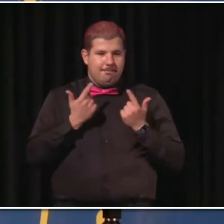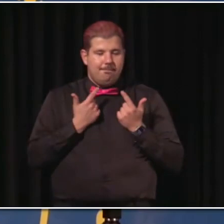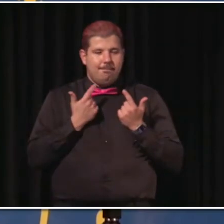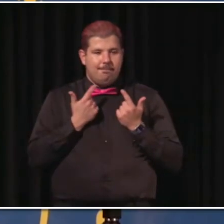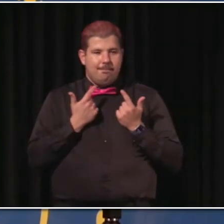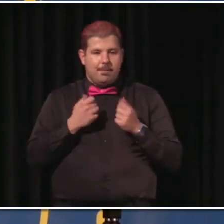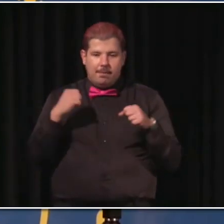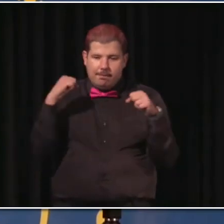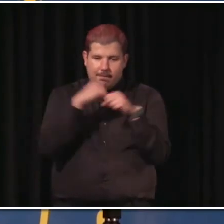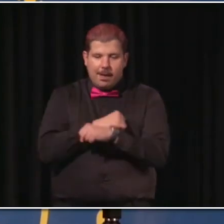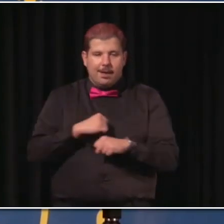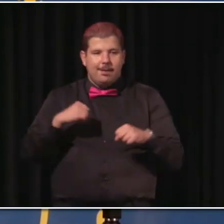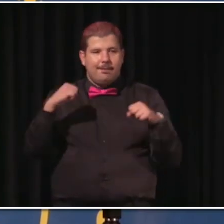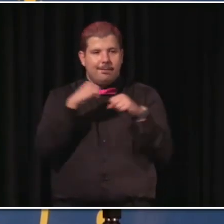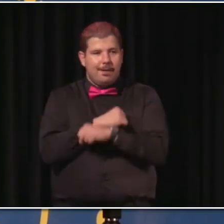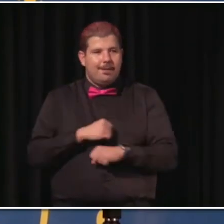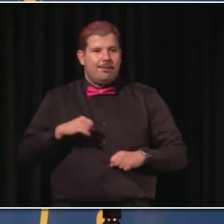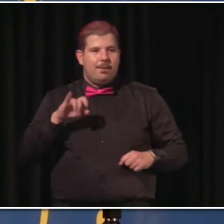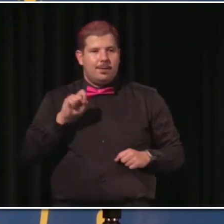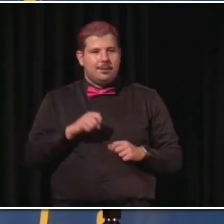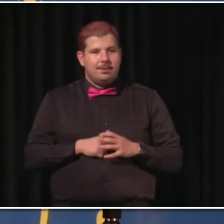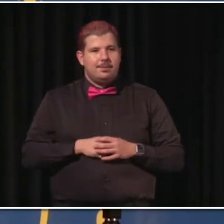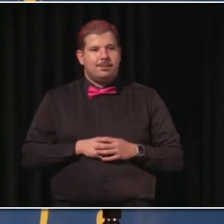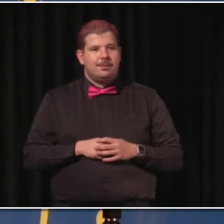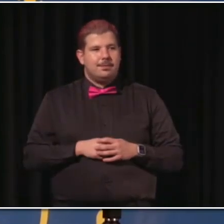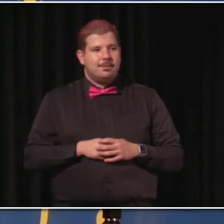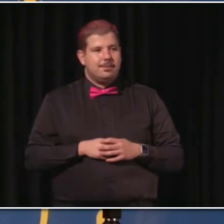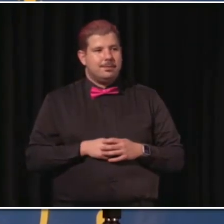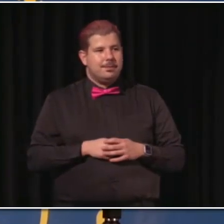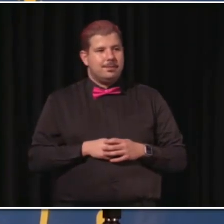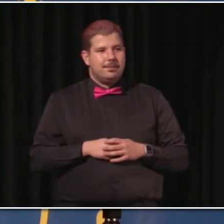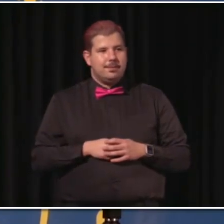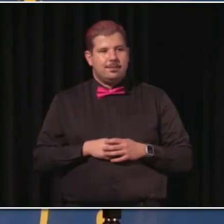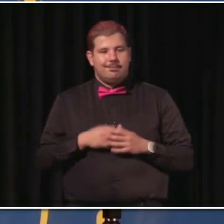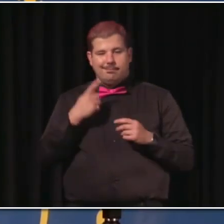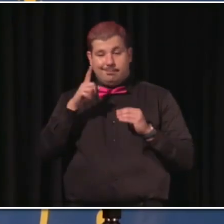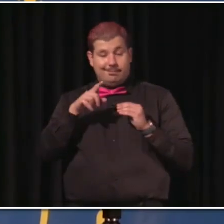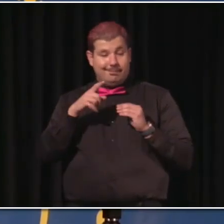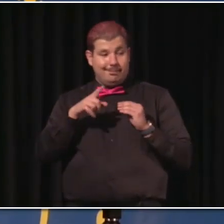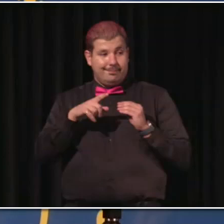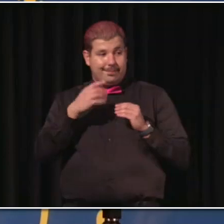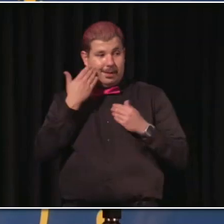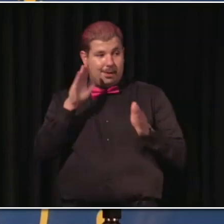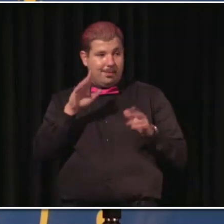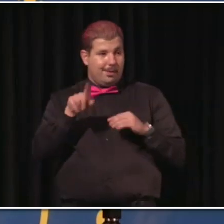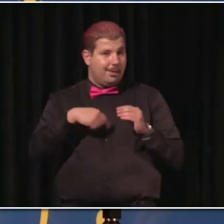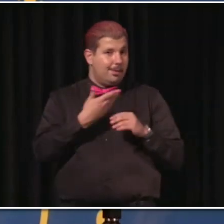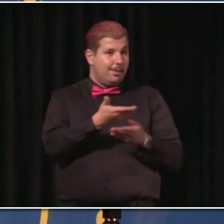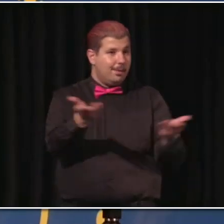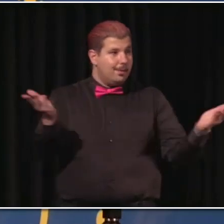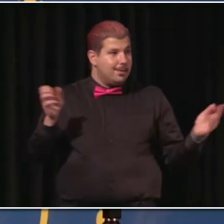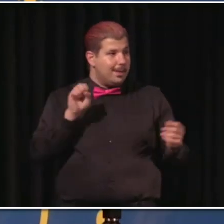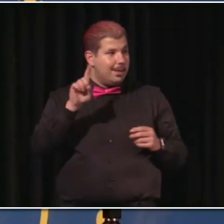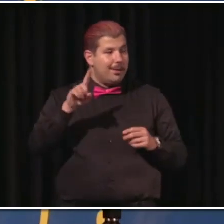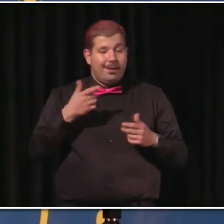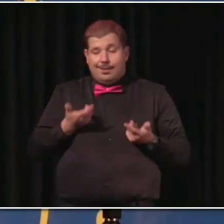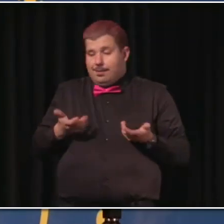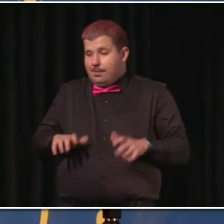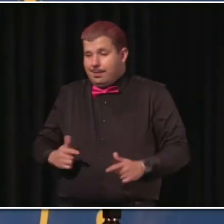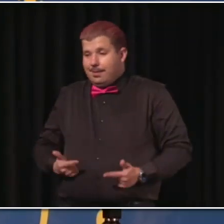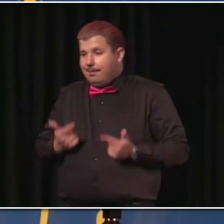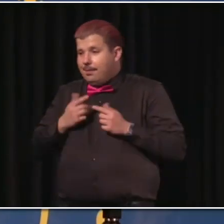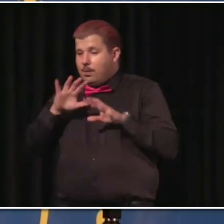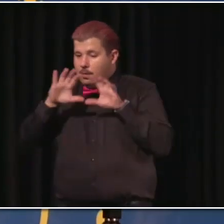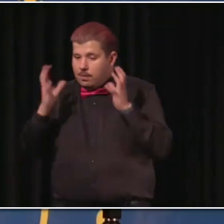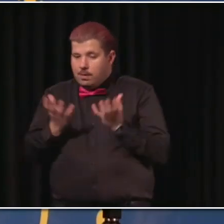and fighting for it. And I don't know about you, San Diego, but I do not want to live in a world